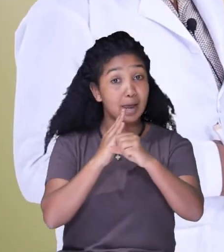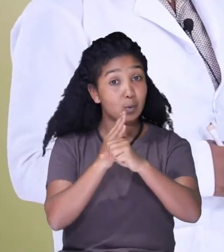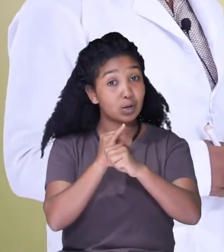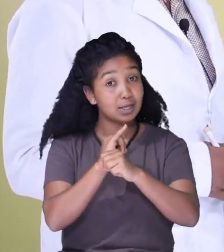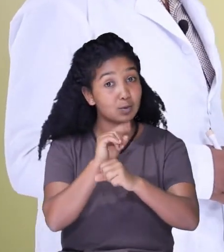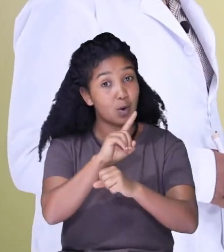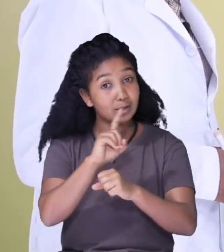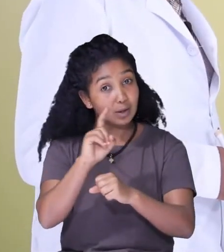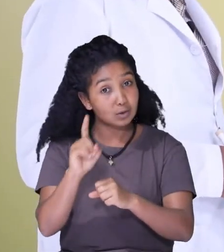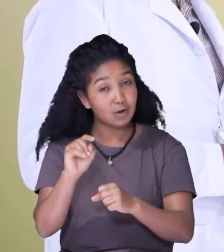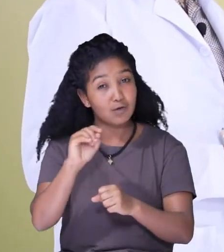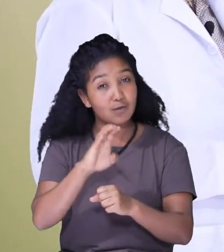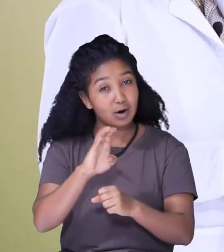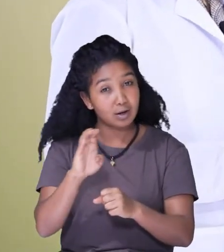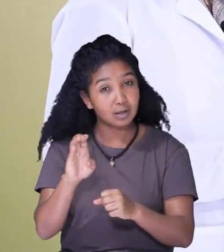is